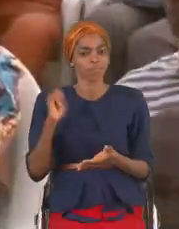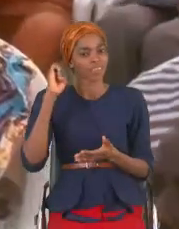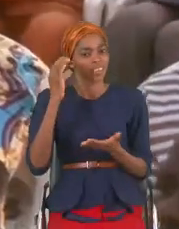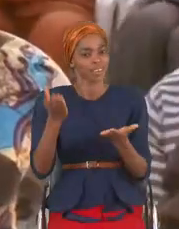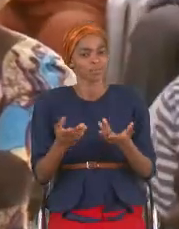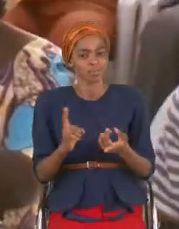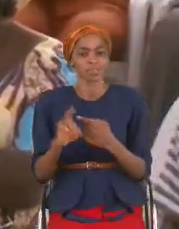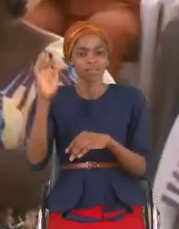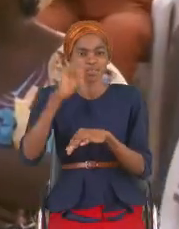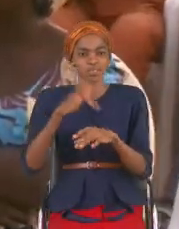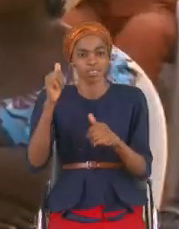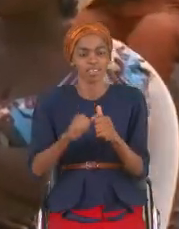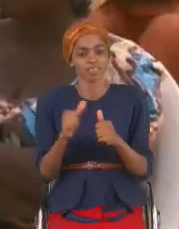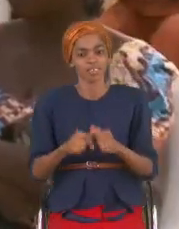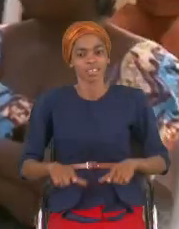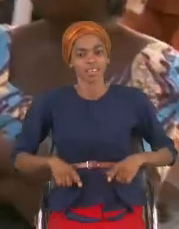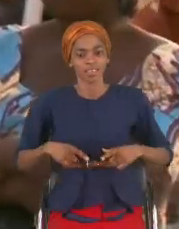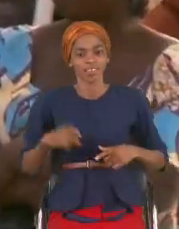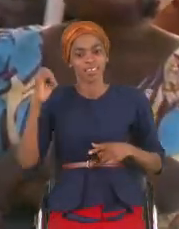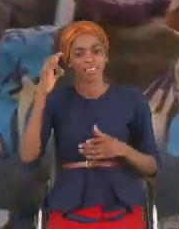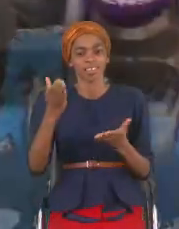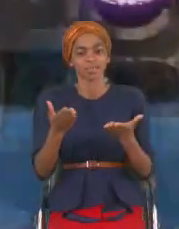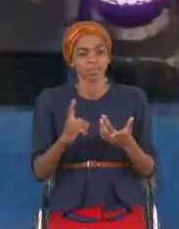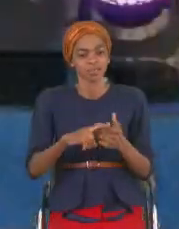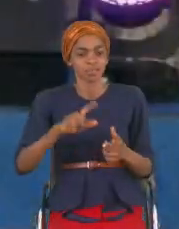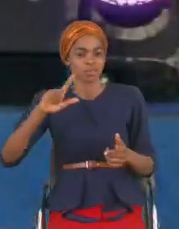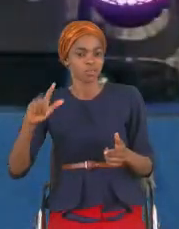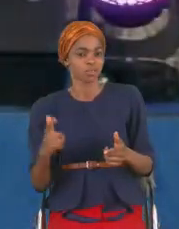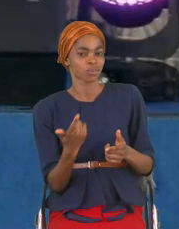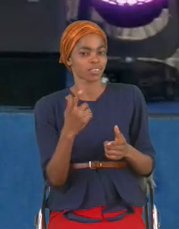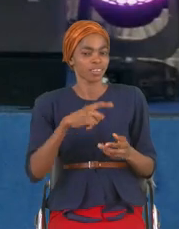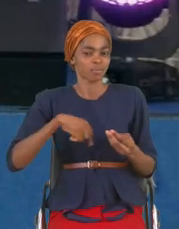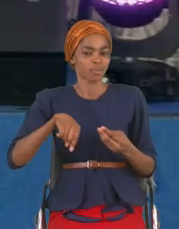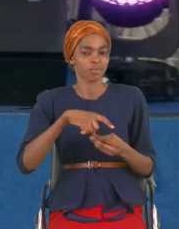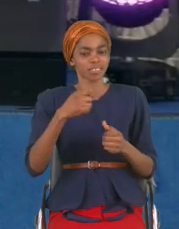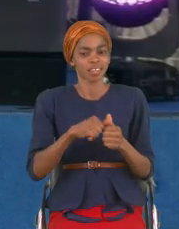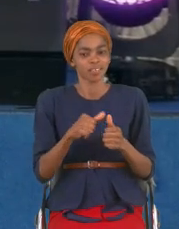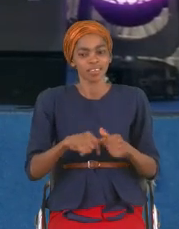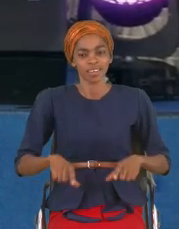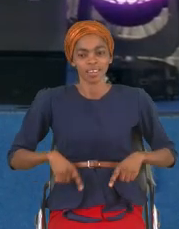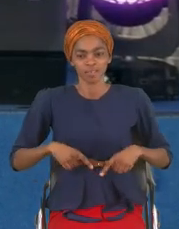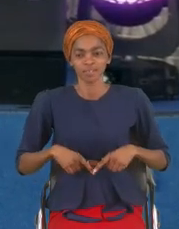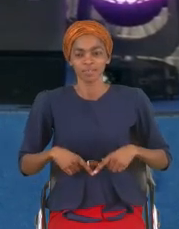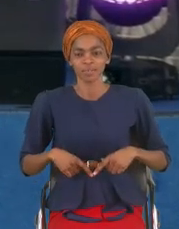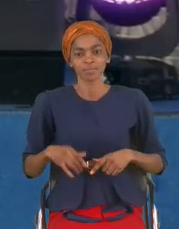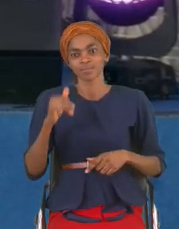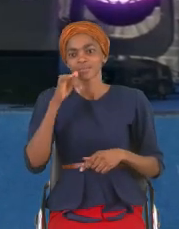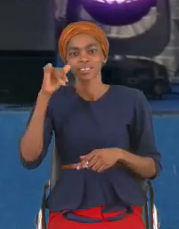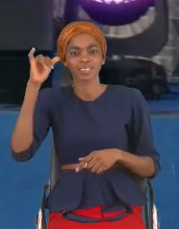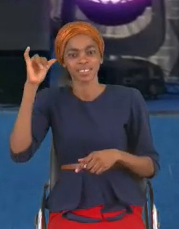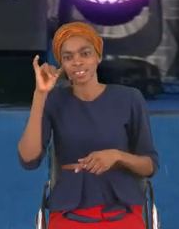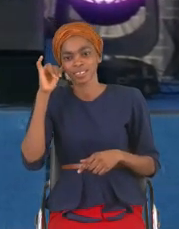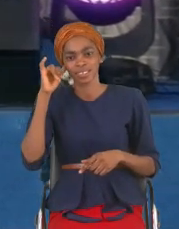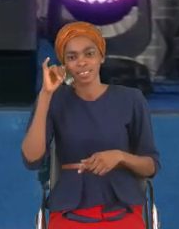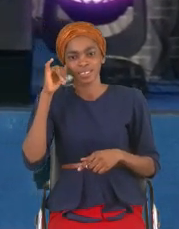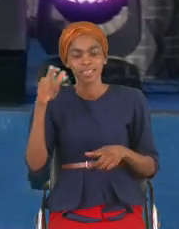touch every life. He wants to turn around every life. Yesterday, as